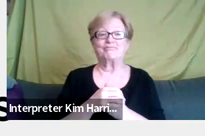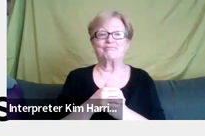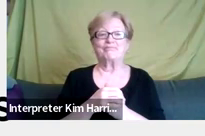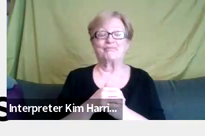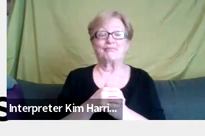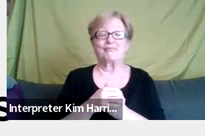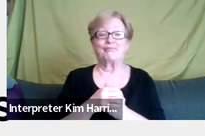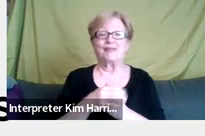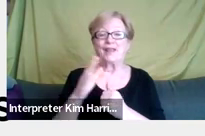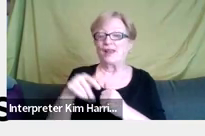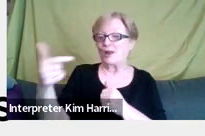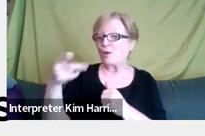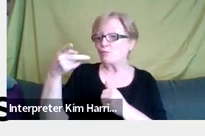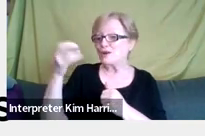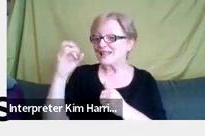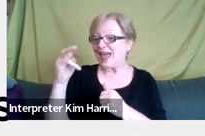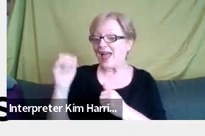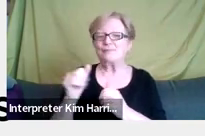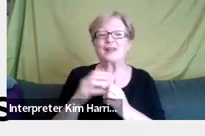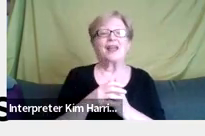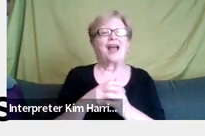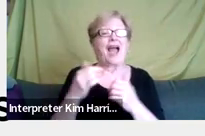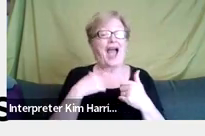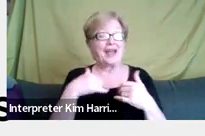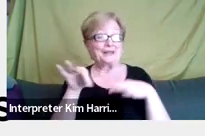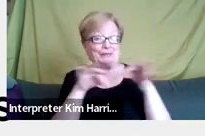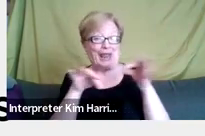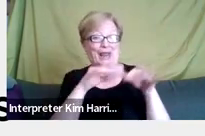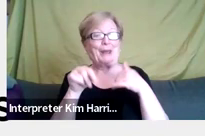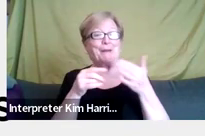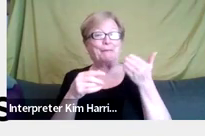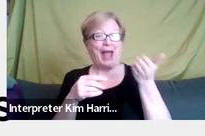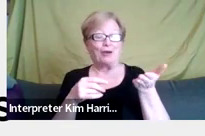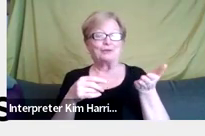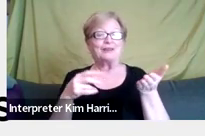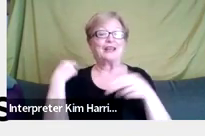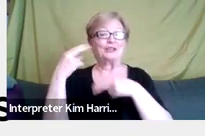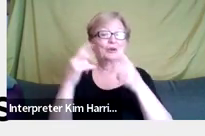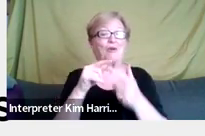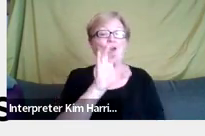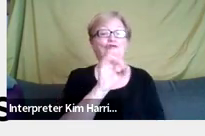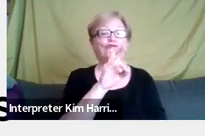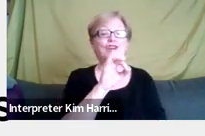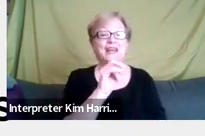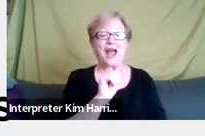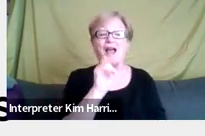Give it to Priscilla. So I will be talking about Frida Kahlo, who was a